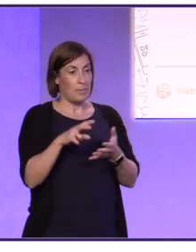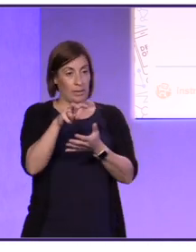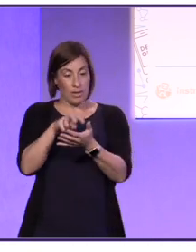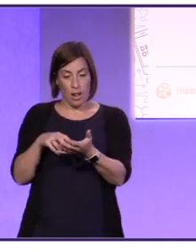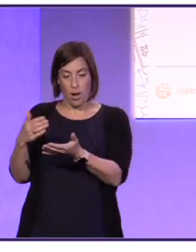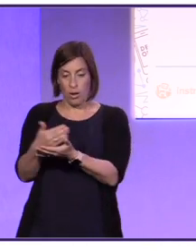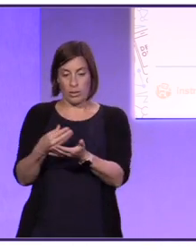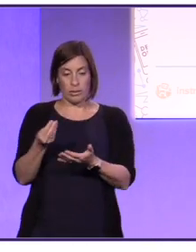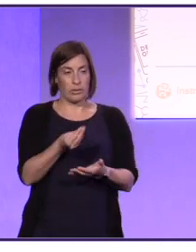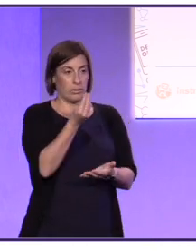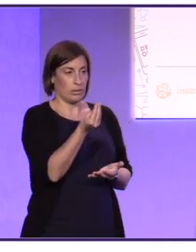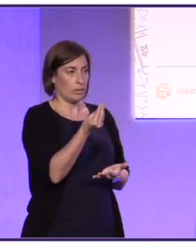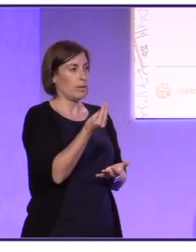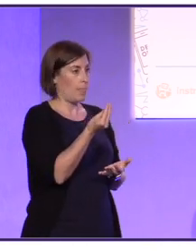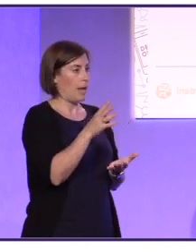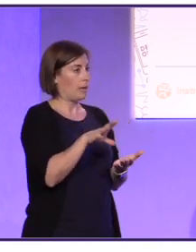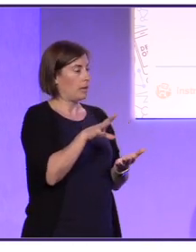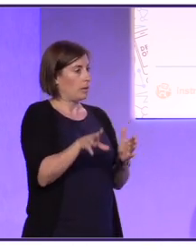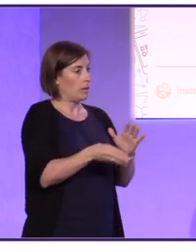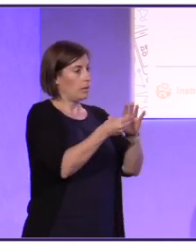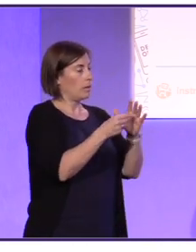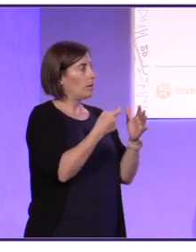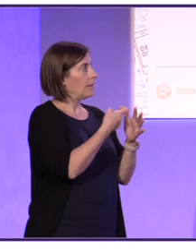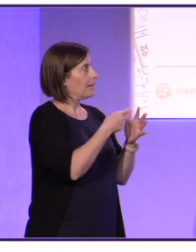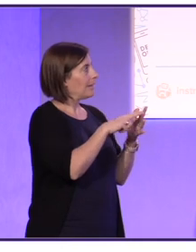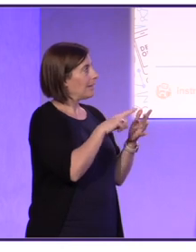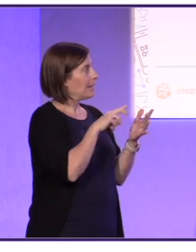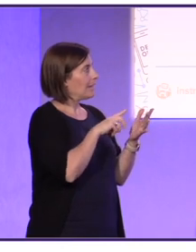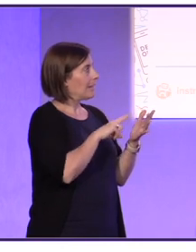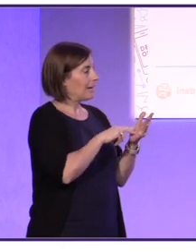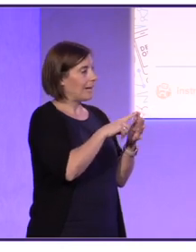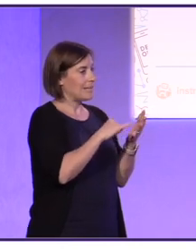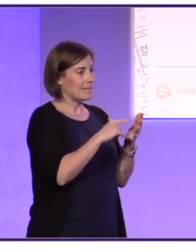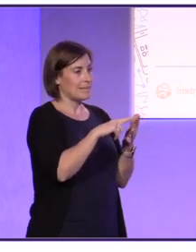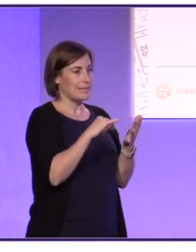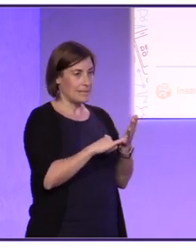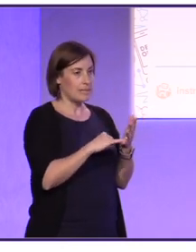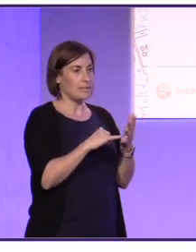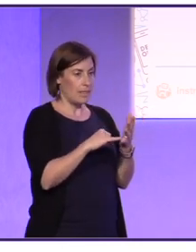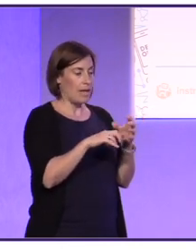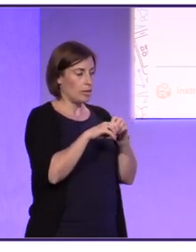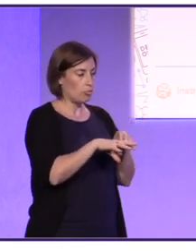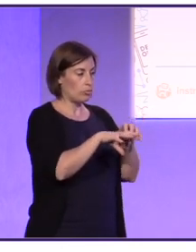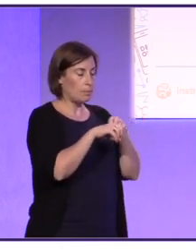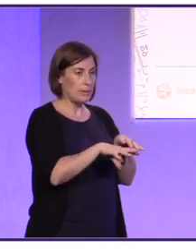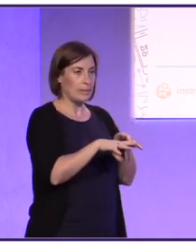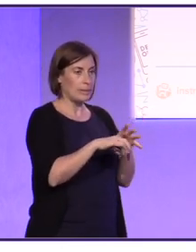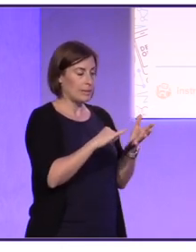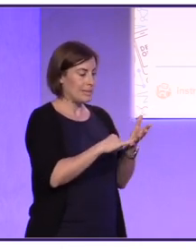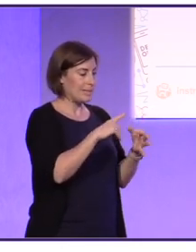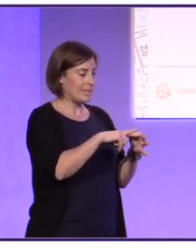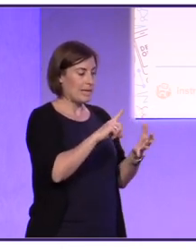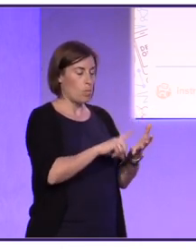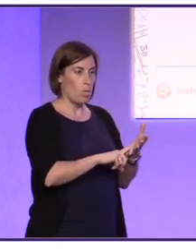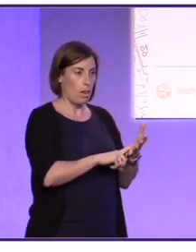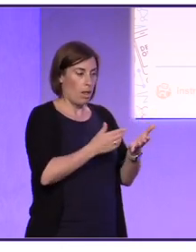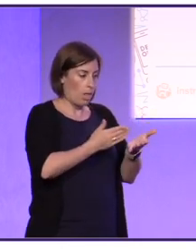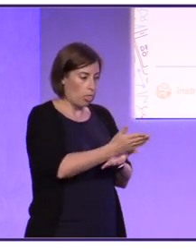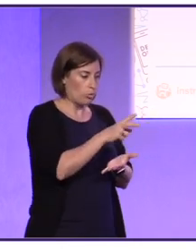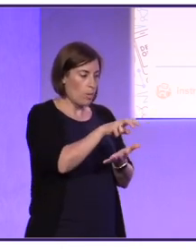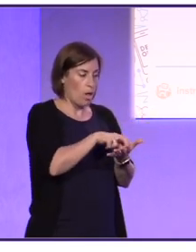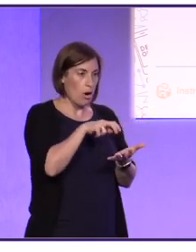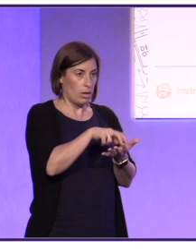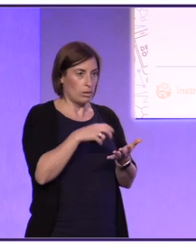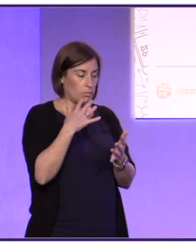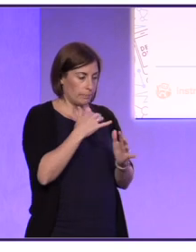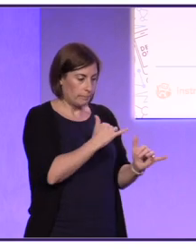put them on Kinesis, and then we can run streaming SQL over those logs to see about those events so that we